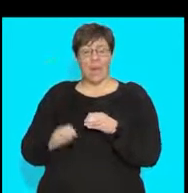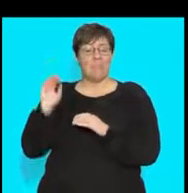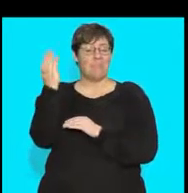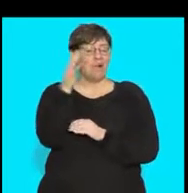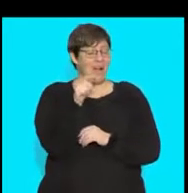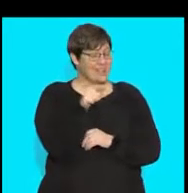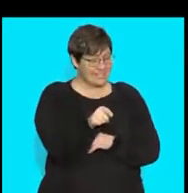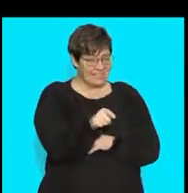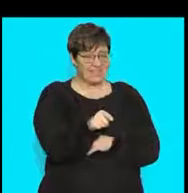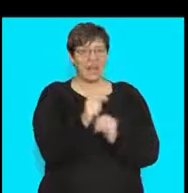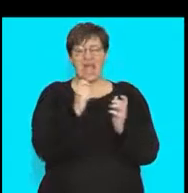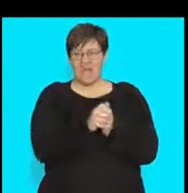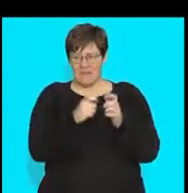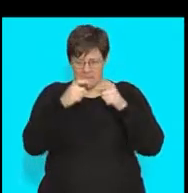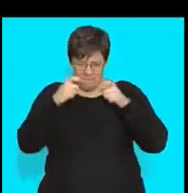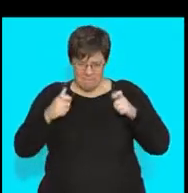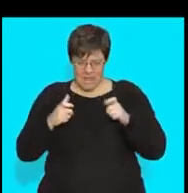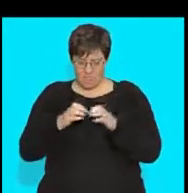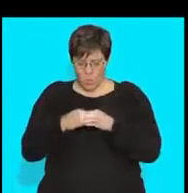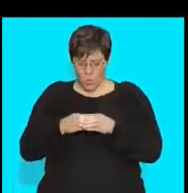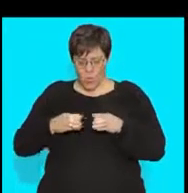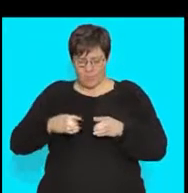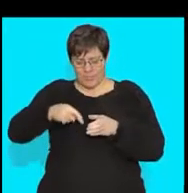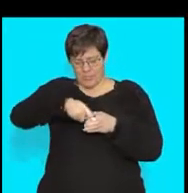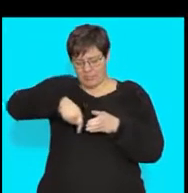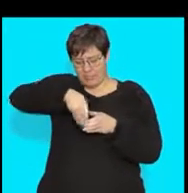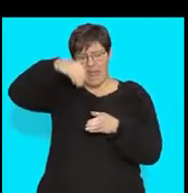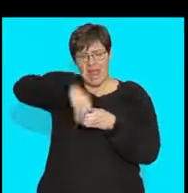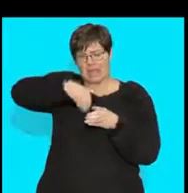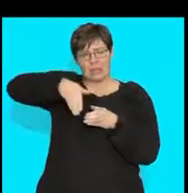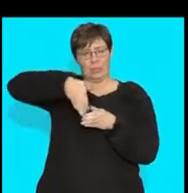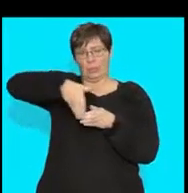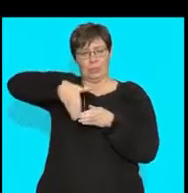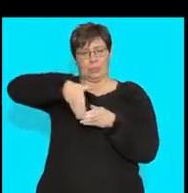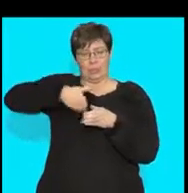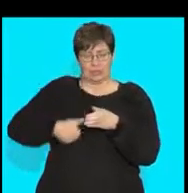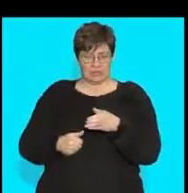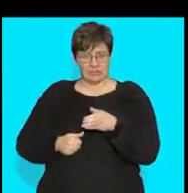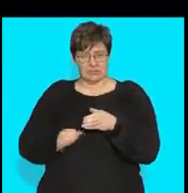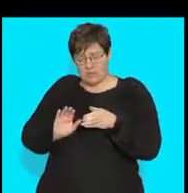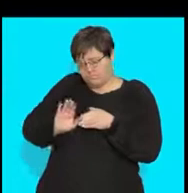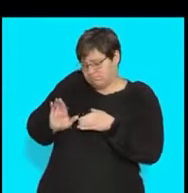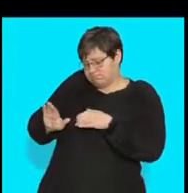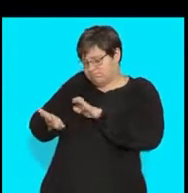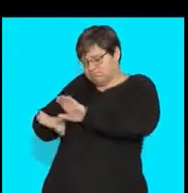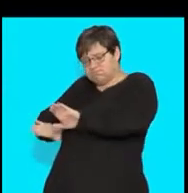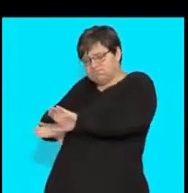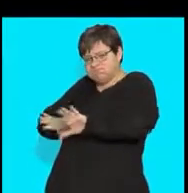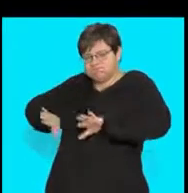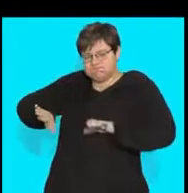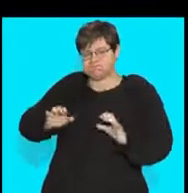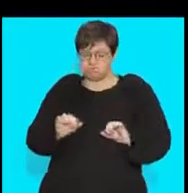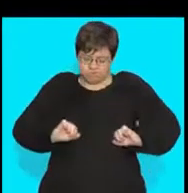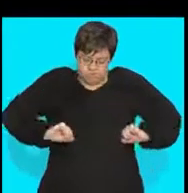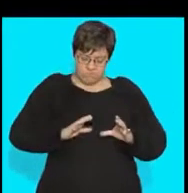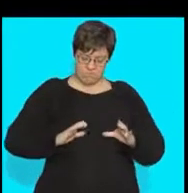very, very large vacuole. Have a look over here. It actually pushes everything to